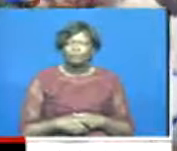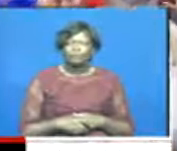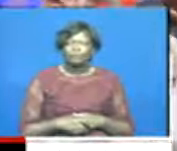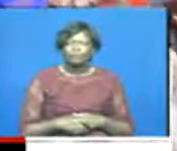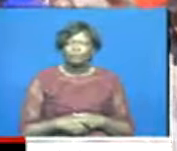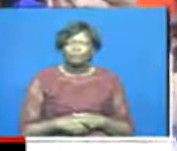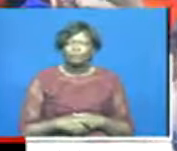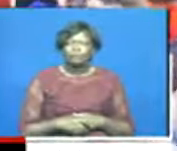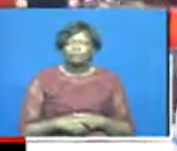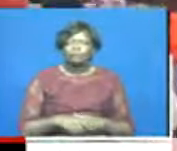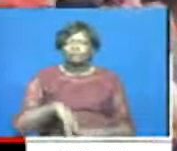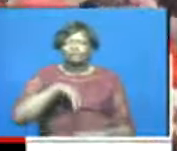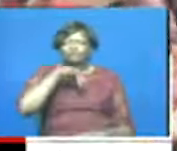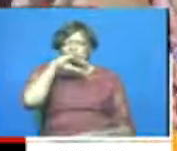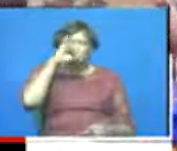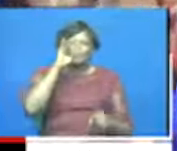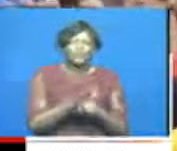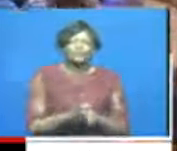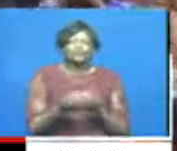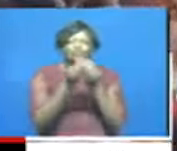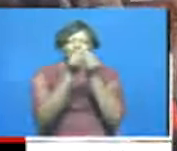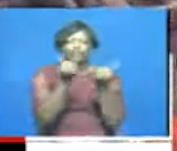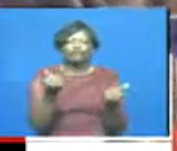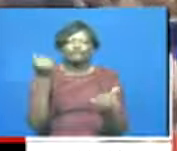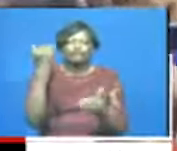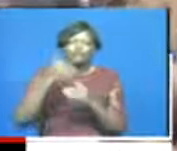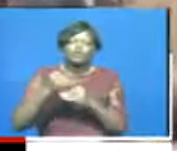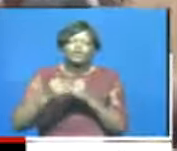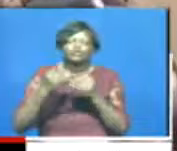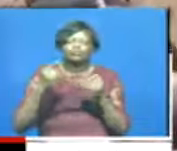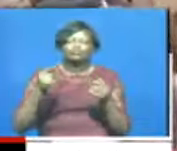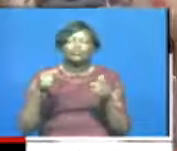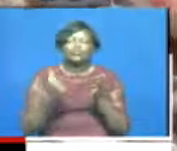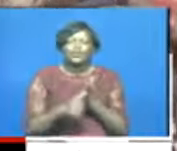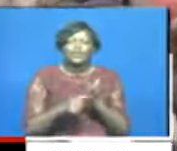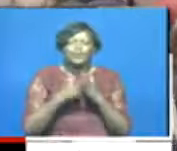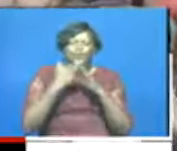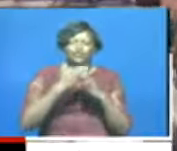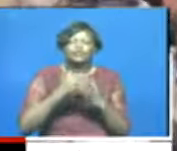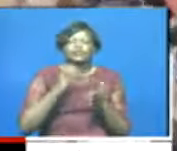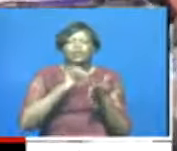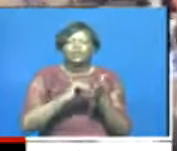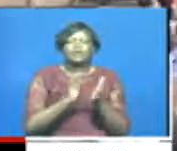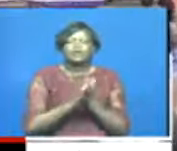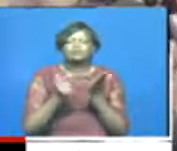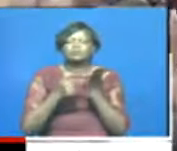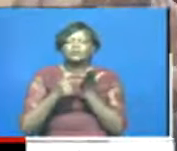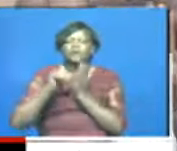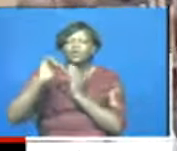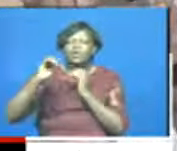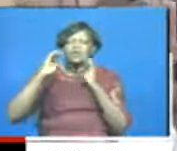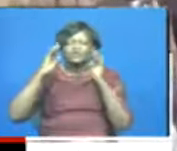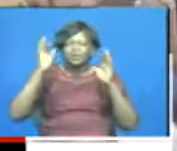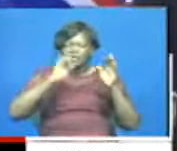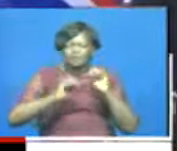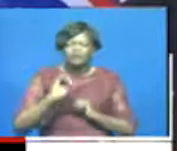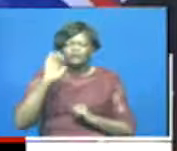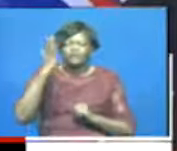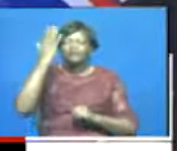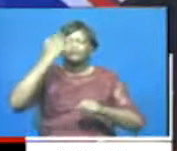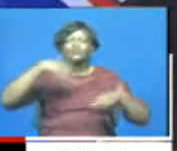Odinga promising to solve boundary disputes between Makueni and Taita Taveta County if elected the fifth